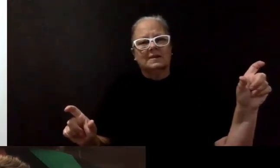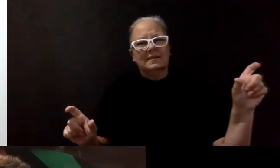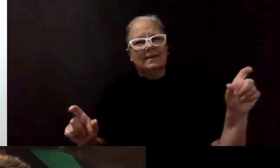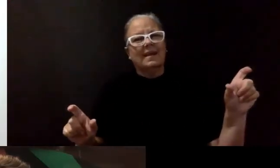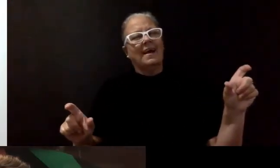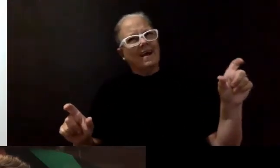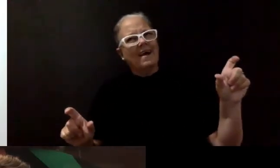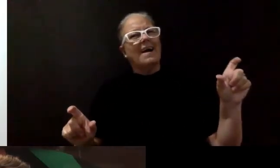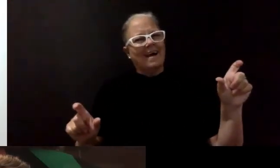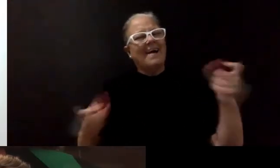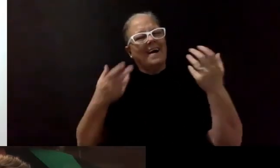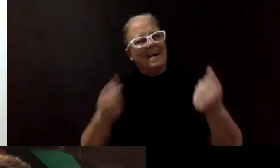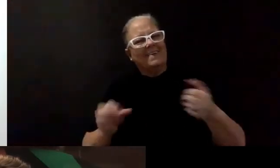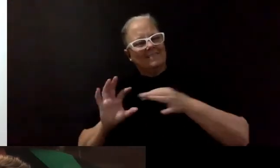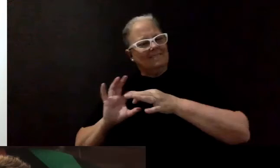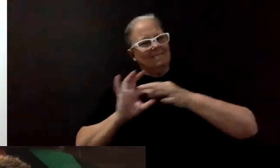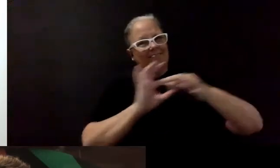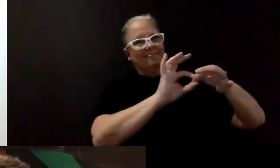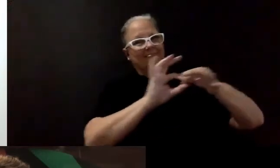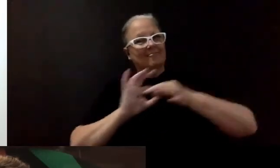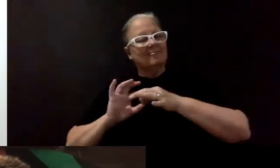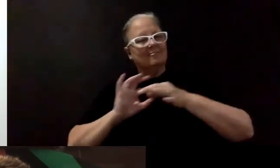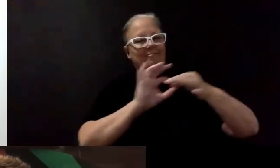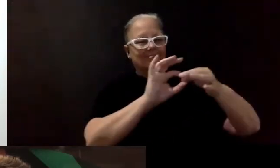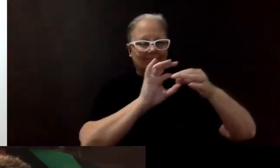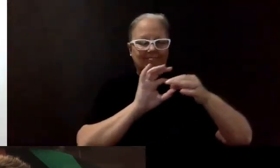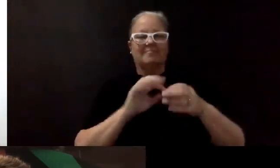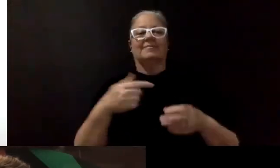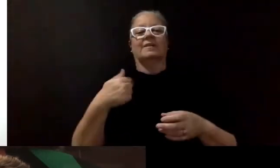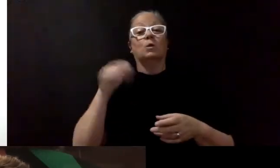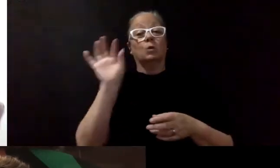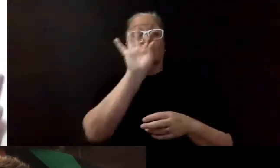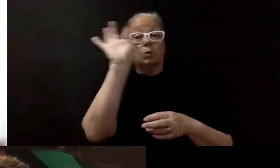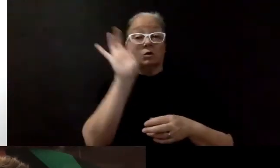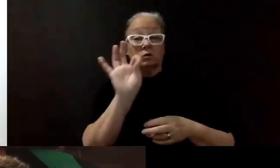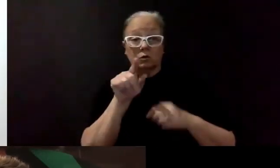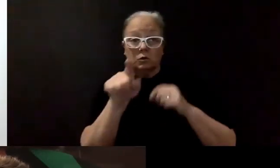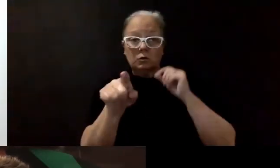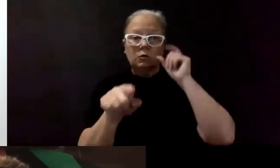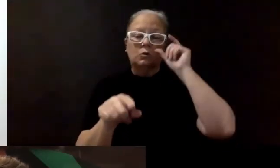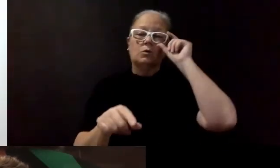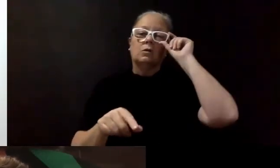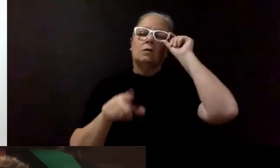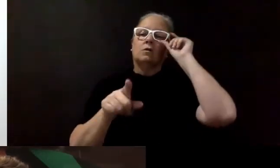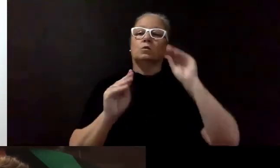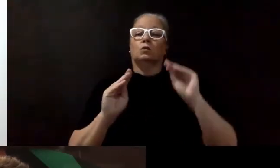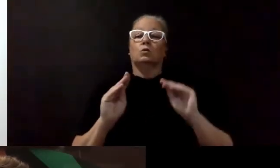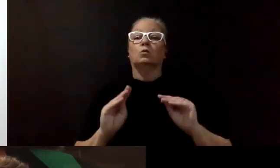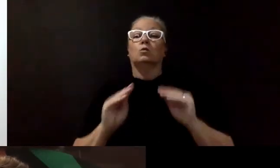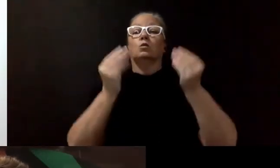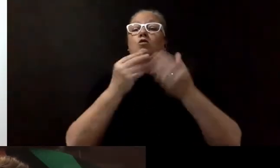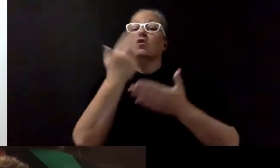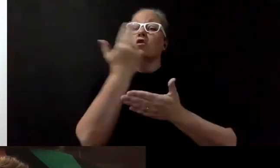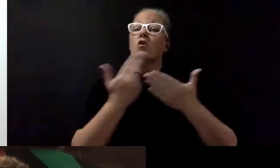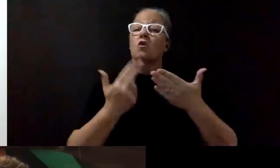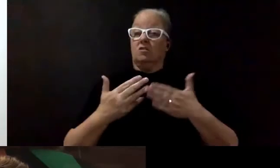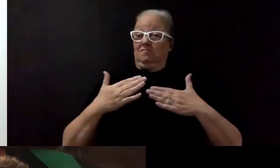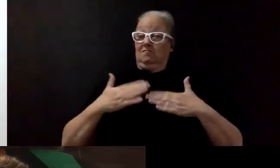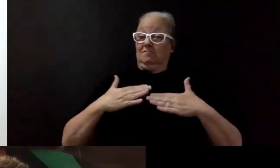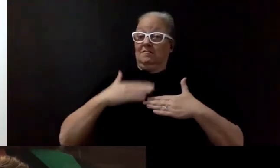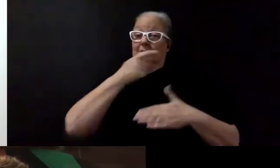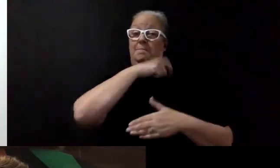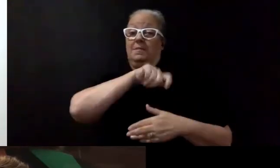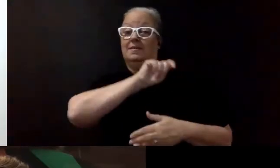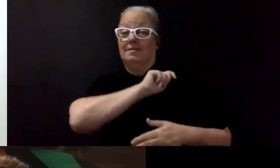dialogue. Our first question would be, if a Youth Arts Minorca should start, how would